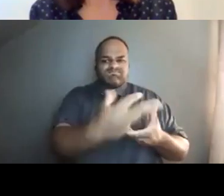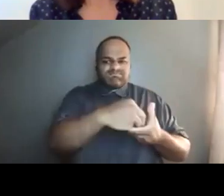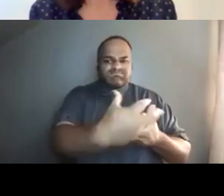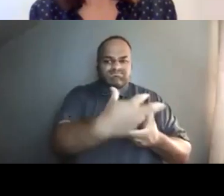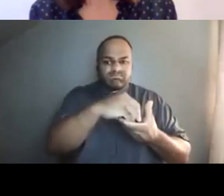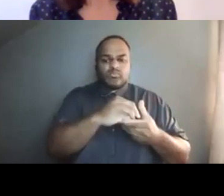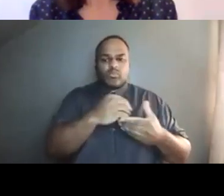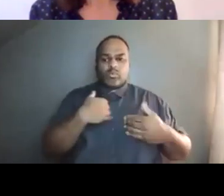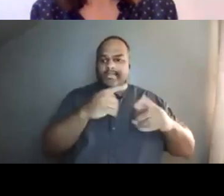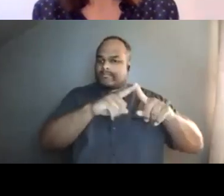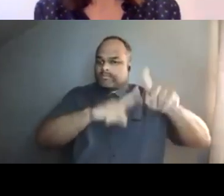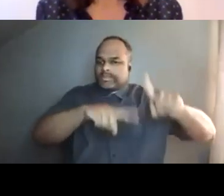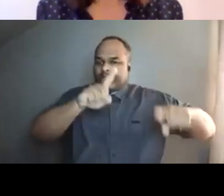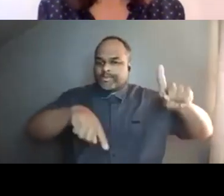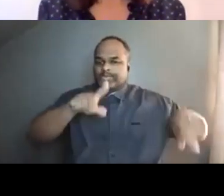of diverse